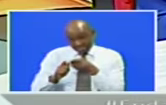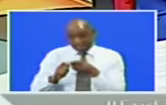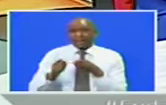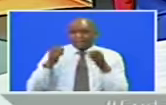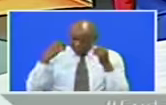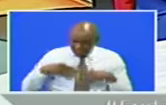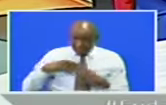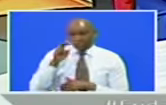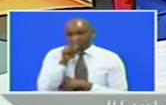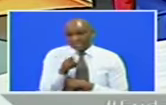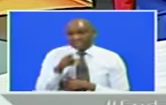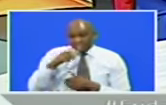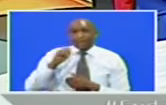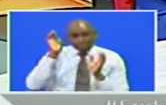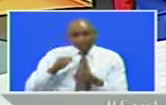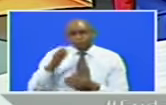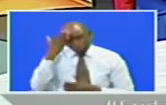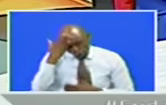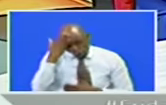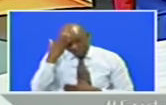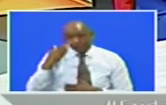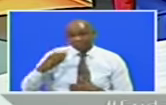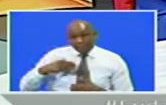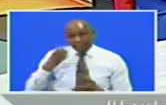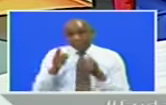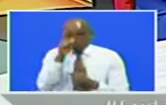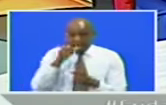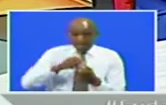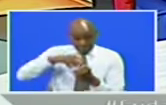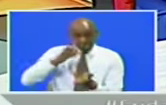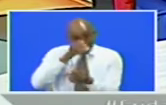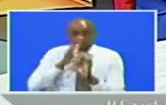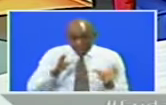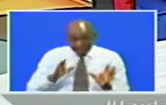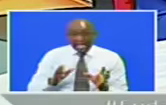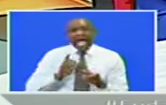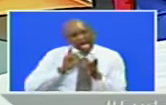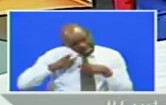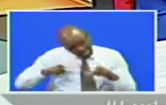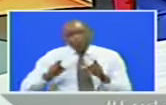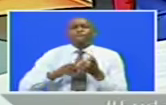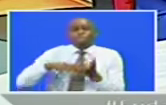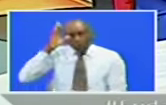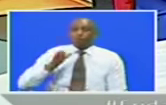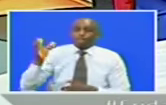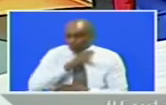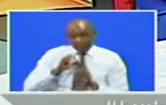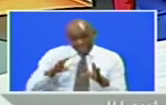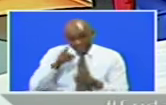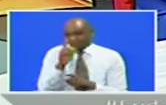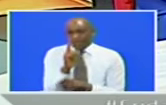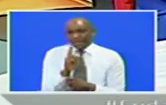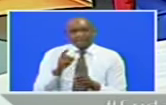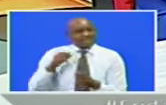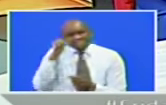in such a way that it would allow room for maybe one bottle of drink. Yes. It would not allow for excessive drinking. Right. So the